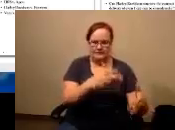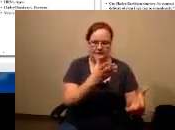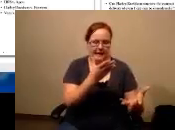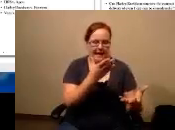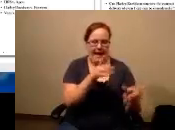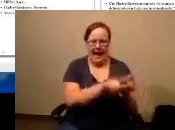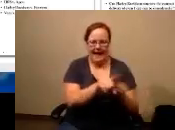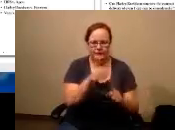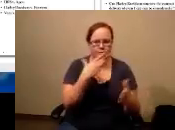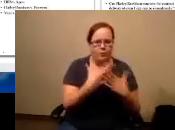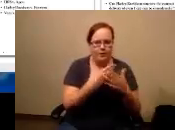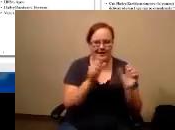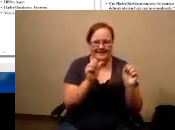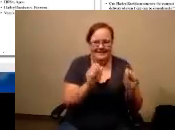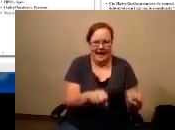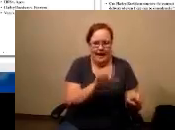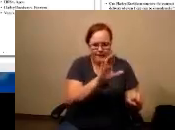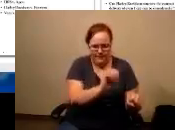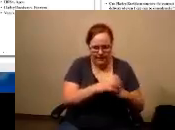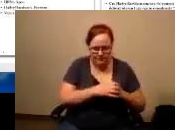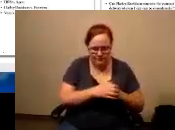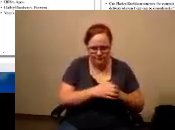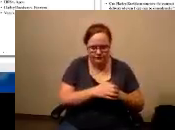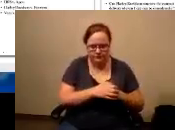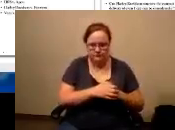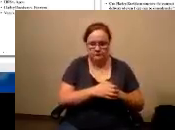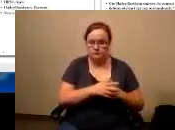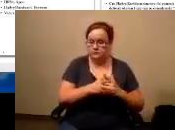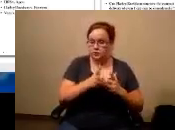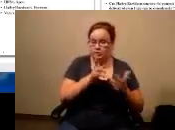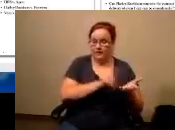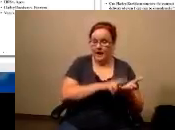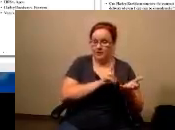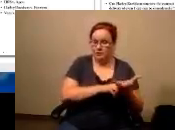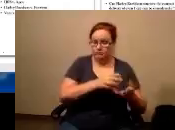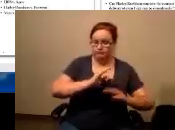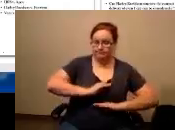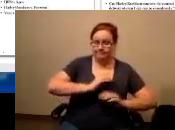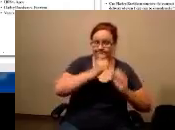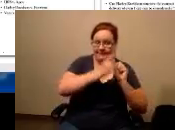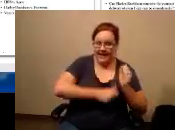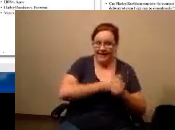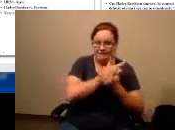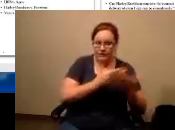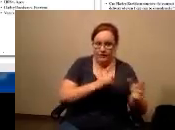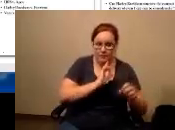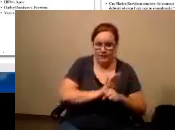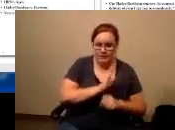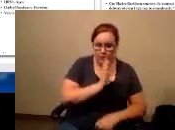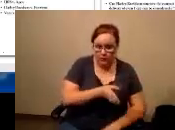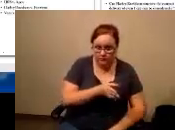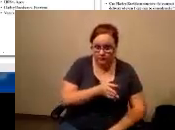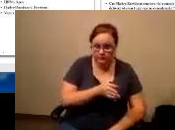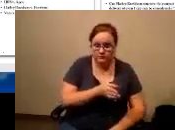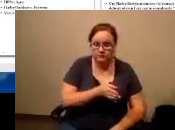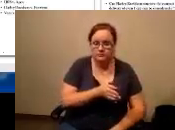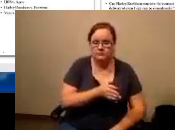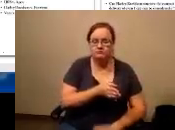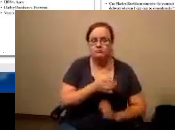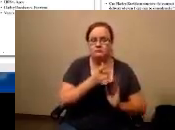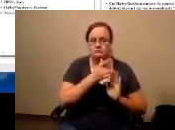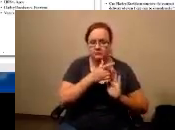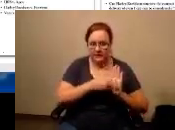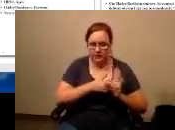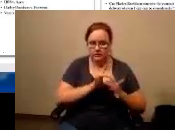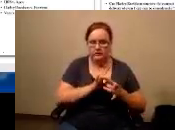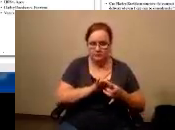performance, meaning a party to a contract has fulfilled every single thing it promised, it is legally